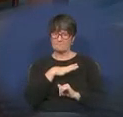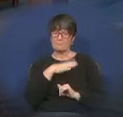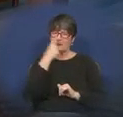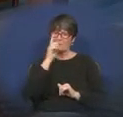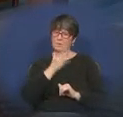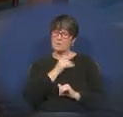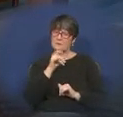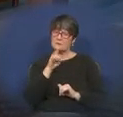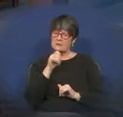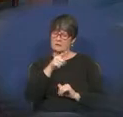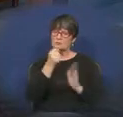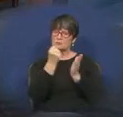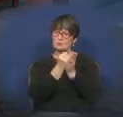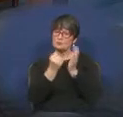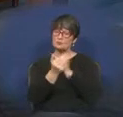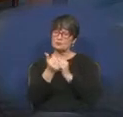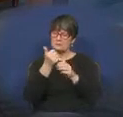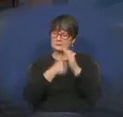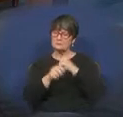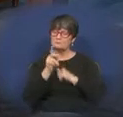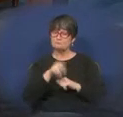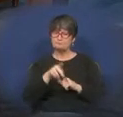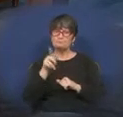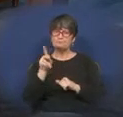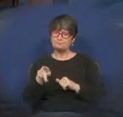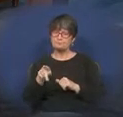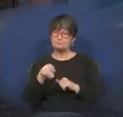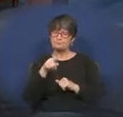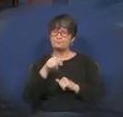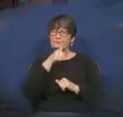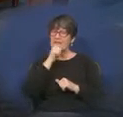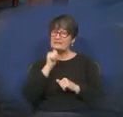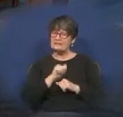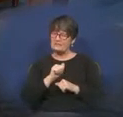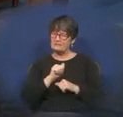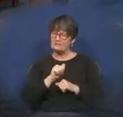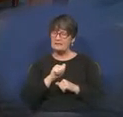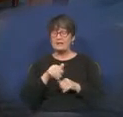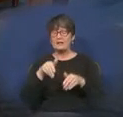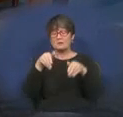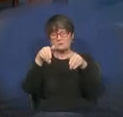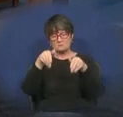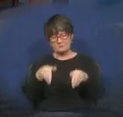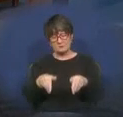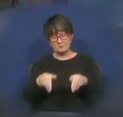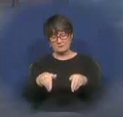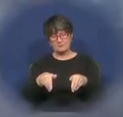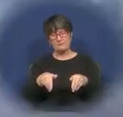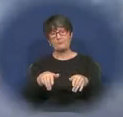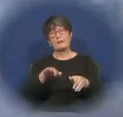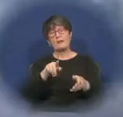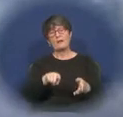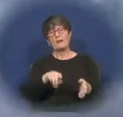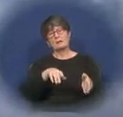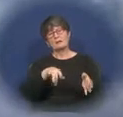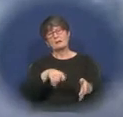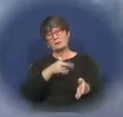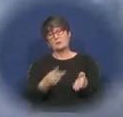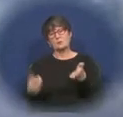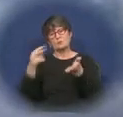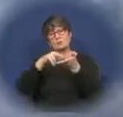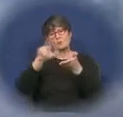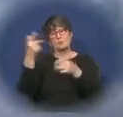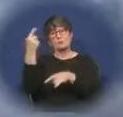our sake he was crucified under Pontius Pilate, he suffered death and was buried, and rose again on the third